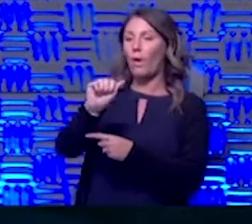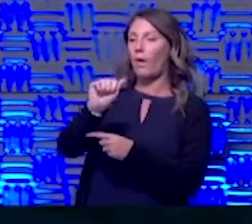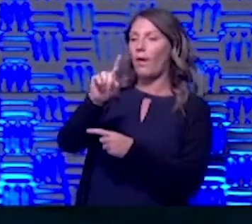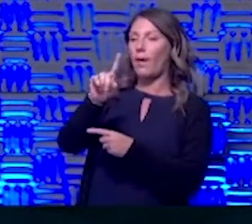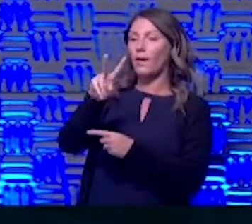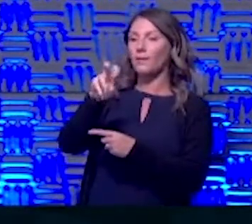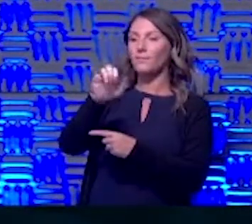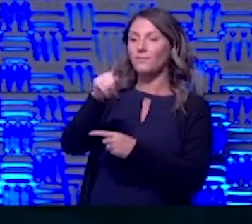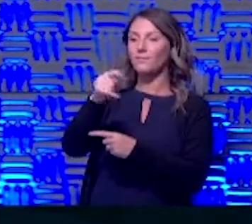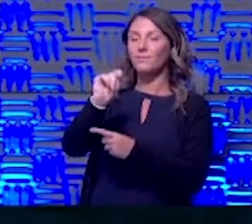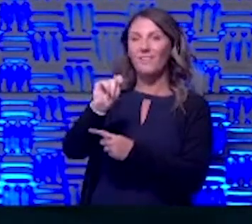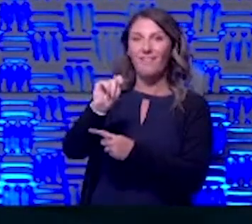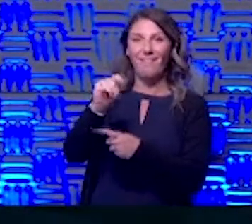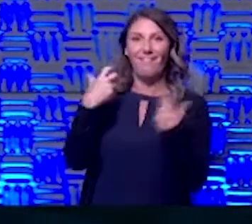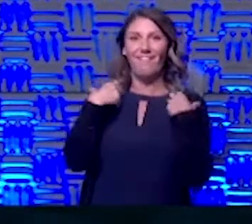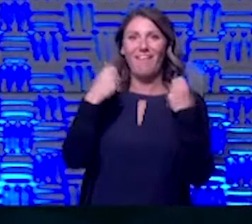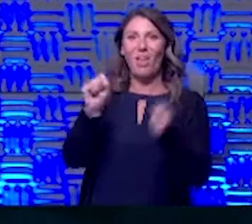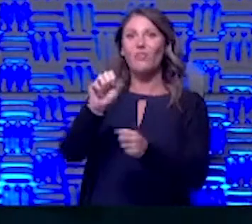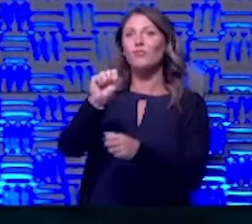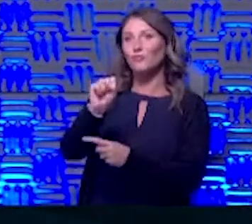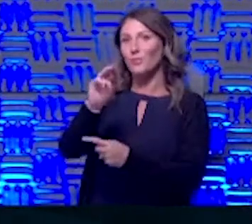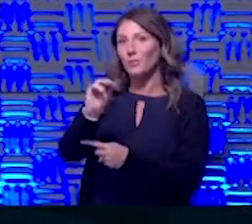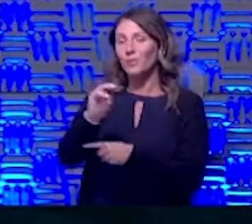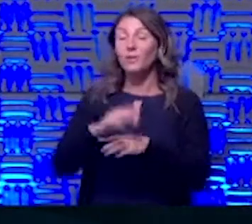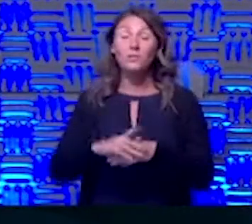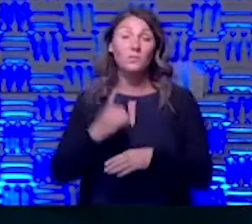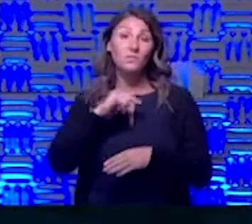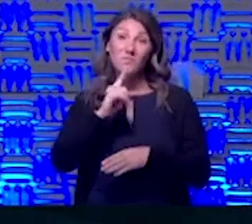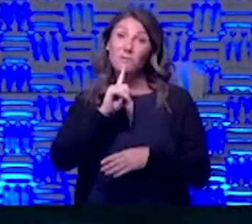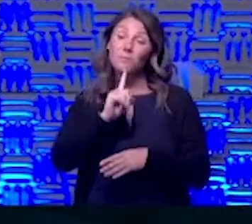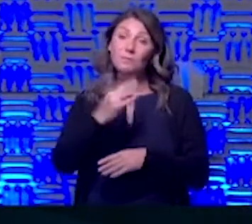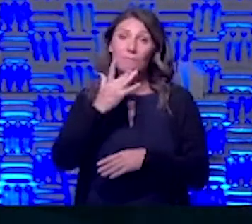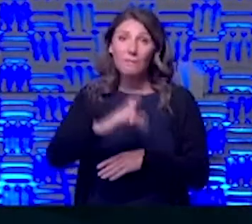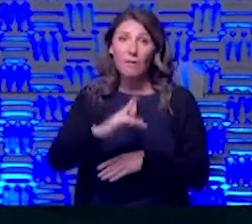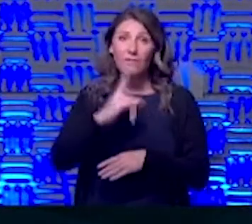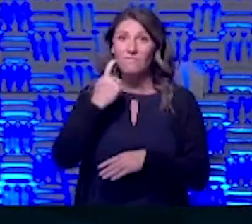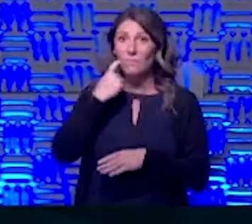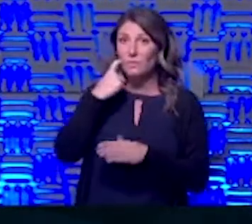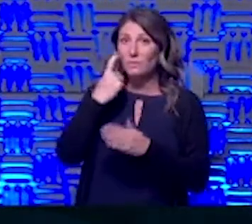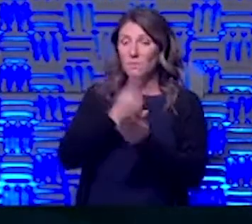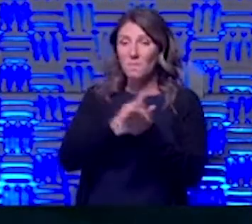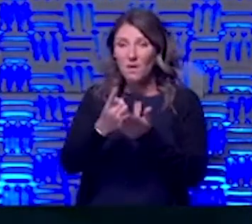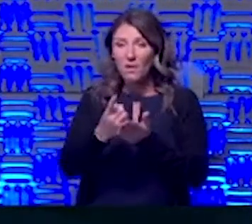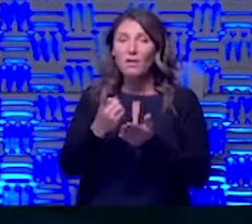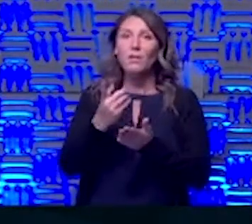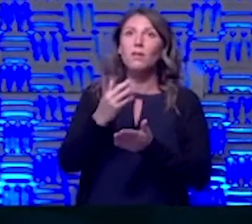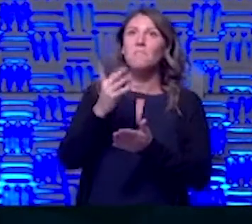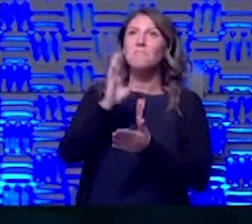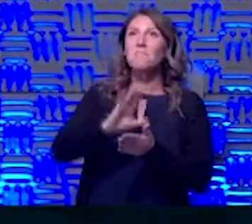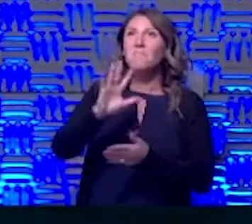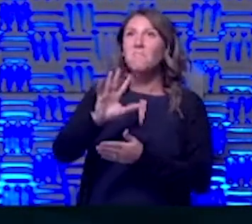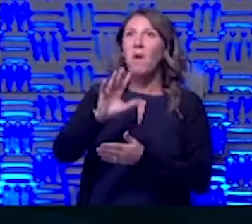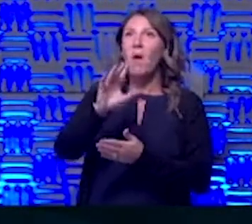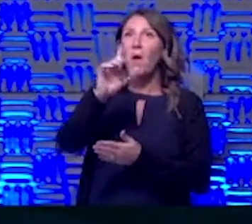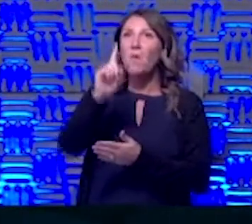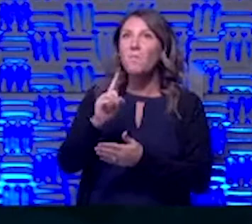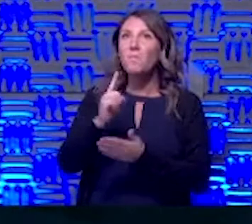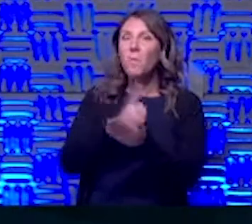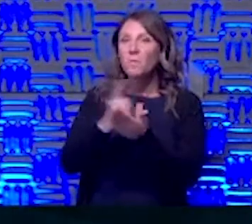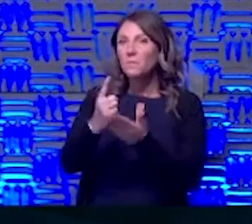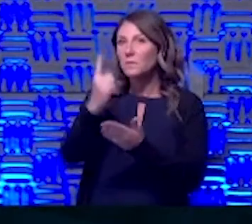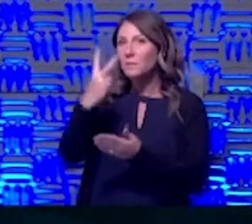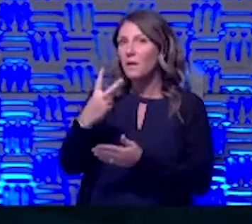Mission. We have been pretty fortunate in the last week. We saw about a week and a half ago, saw a tiny little